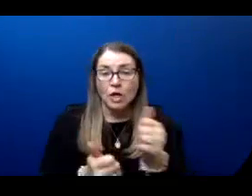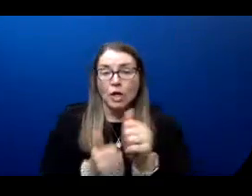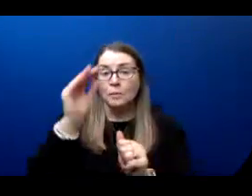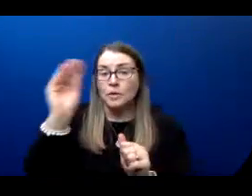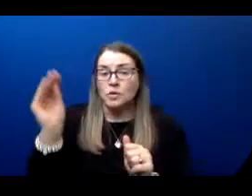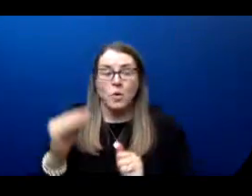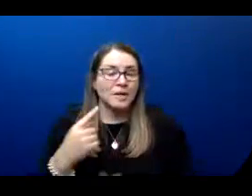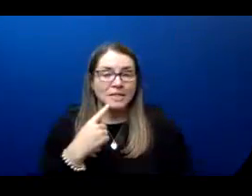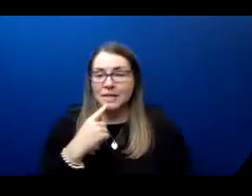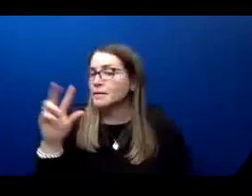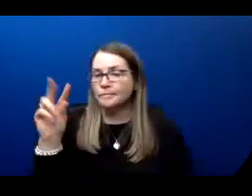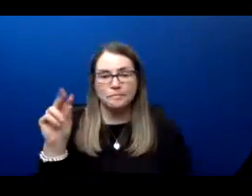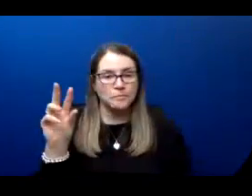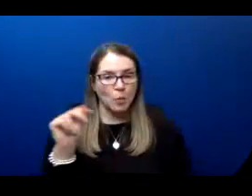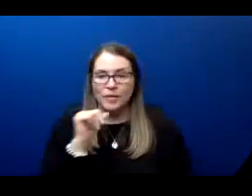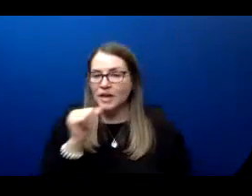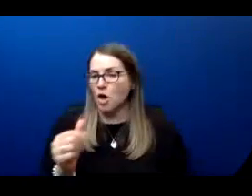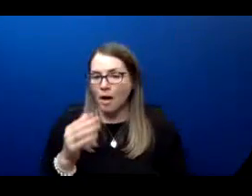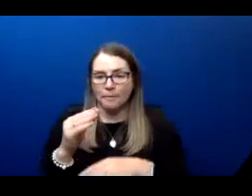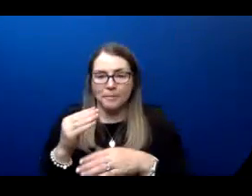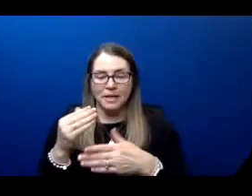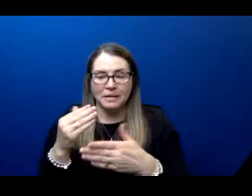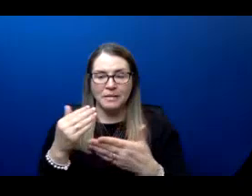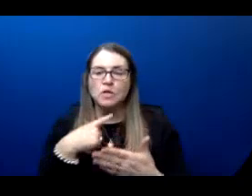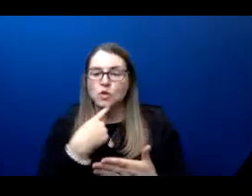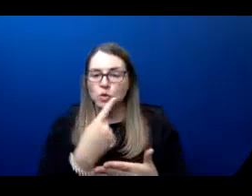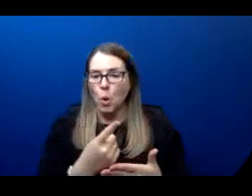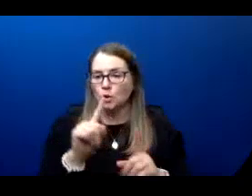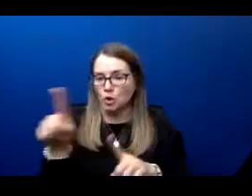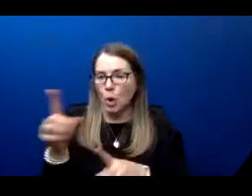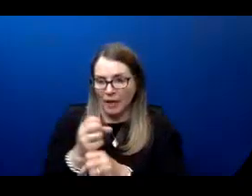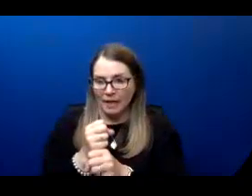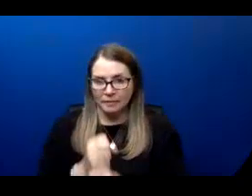have not been advised to receive it. Next slide, please.